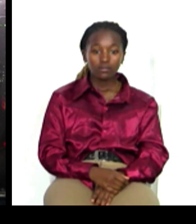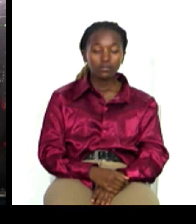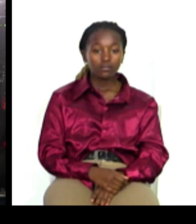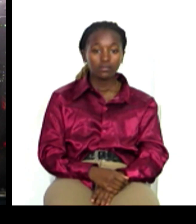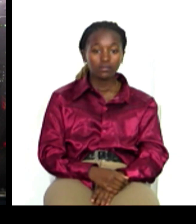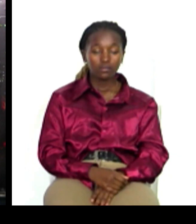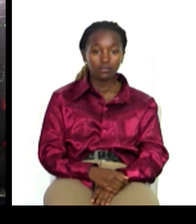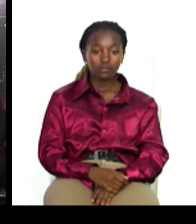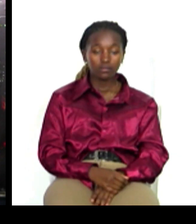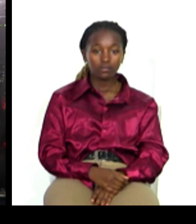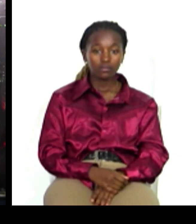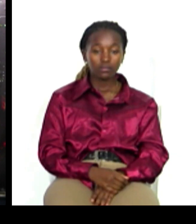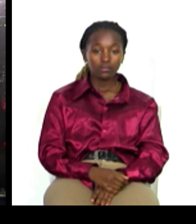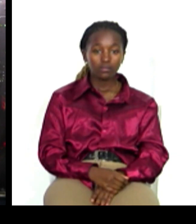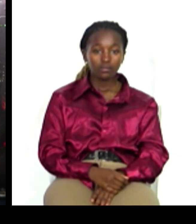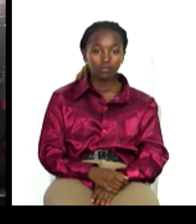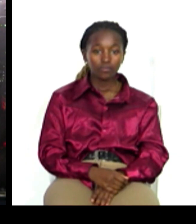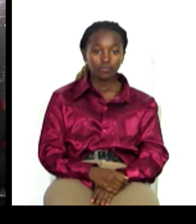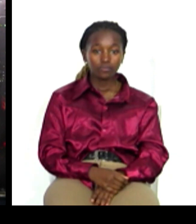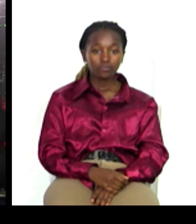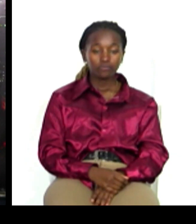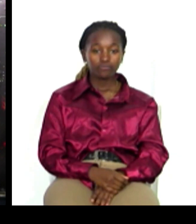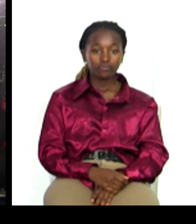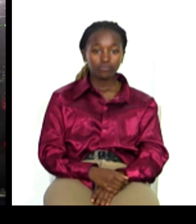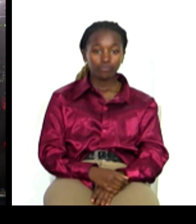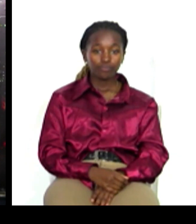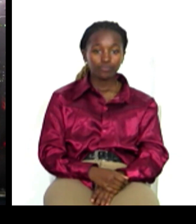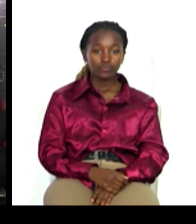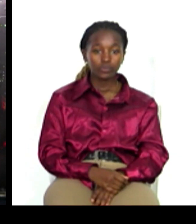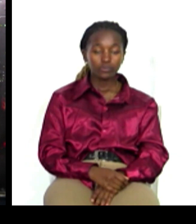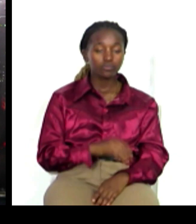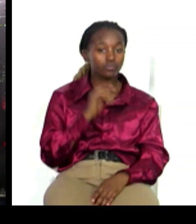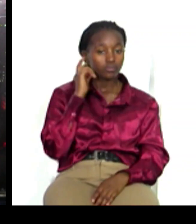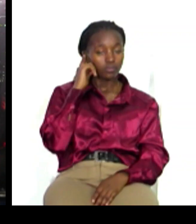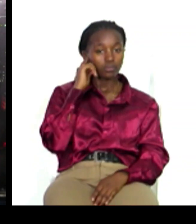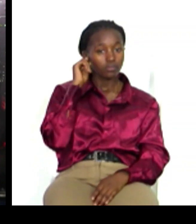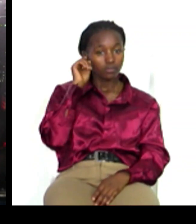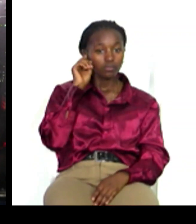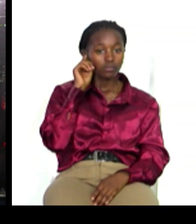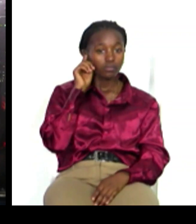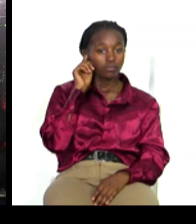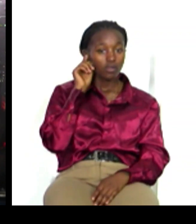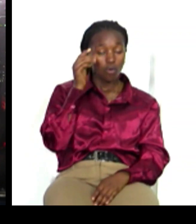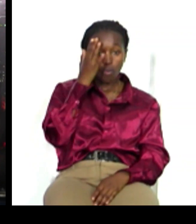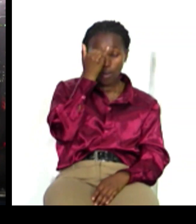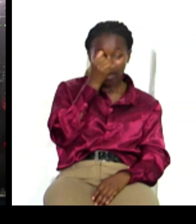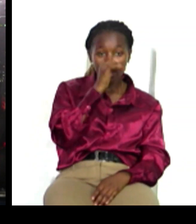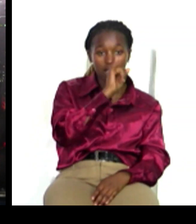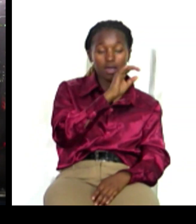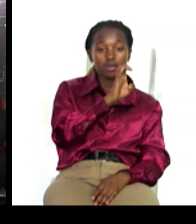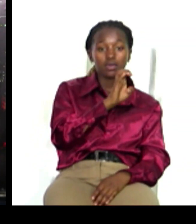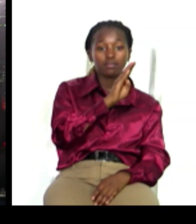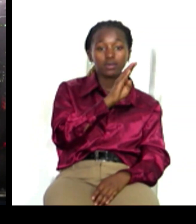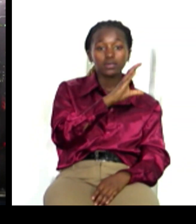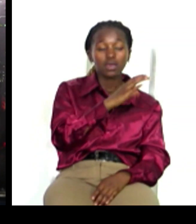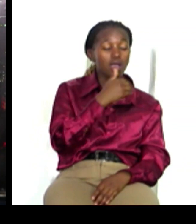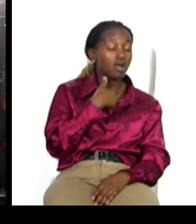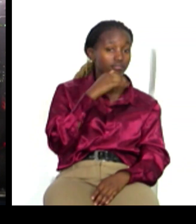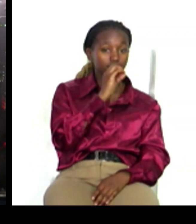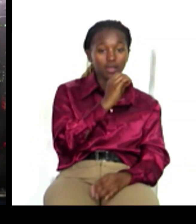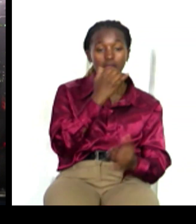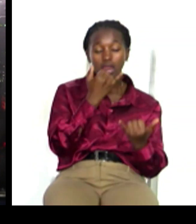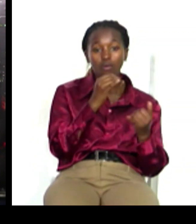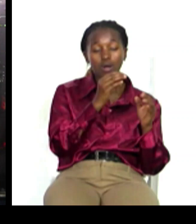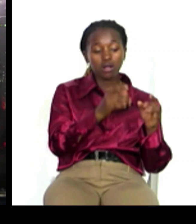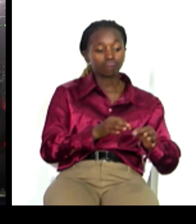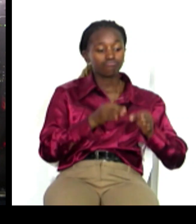in 2012. Yeah. The year was pushed to 2013. Why was it pushed then? Because the IBC, the formation of IBC. Remember that the time it was